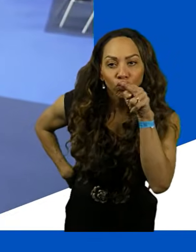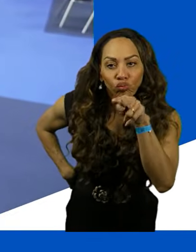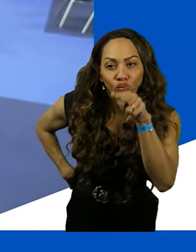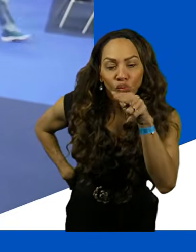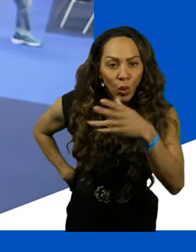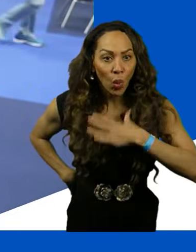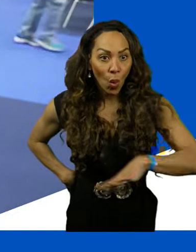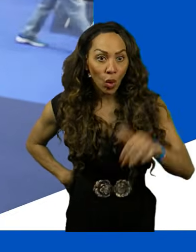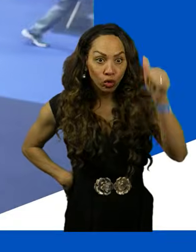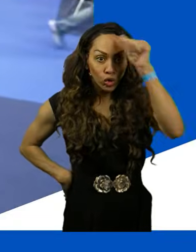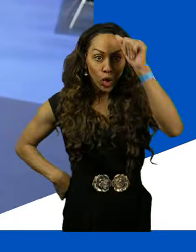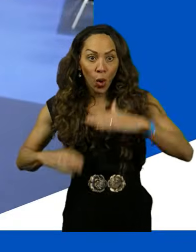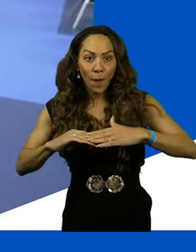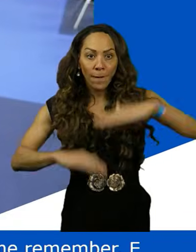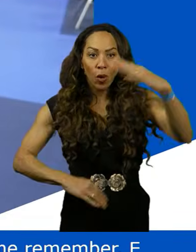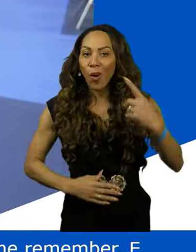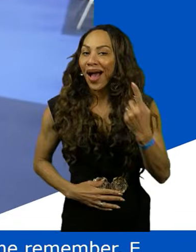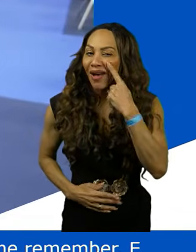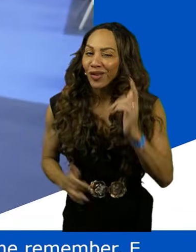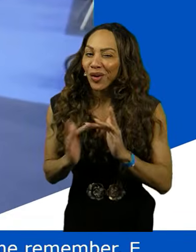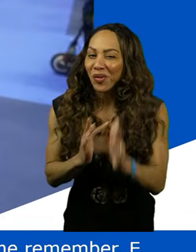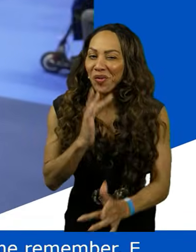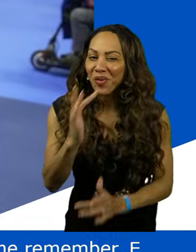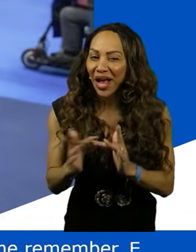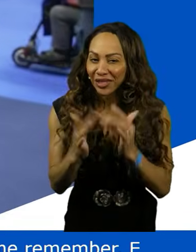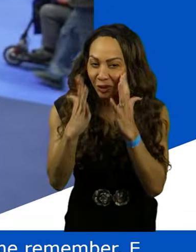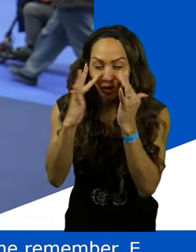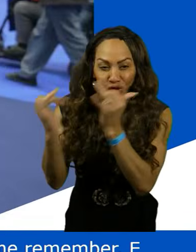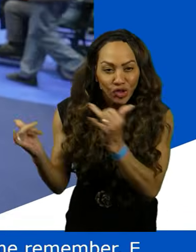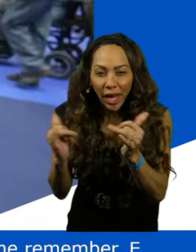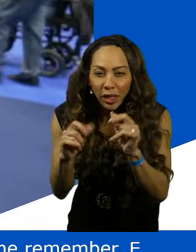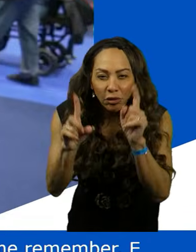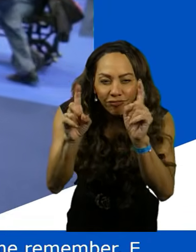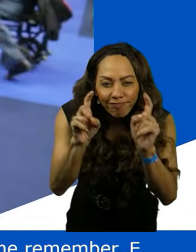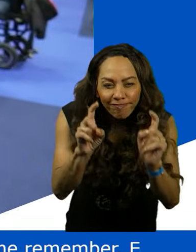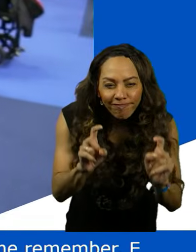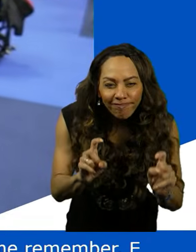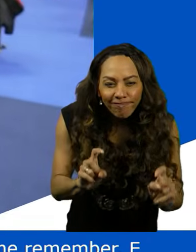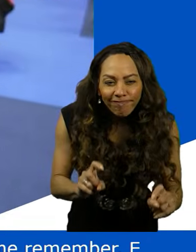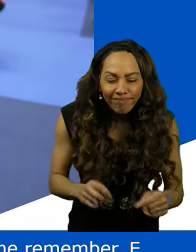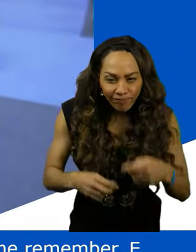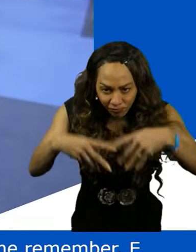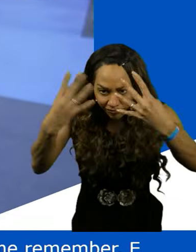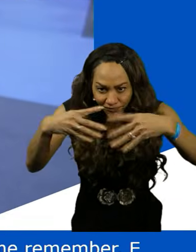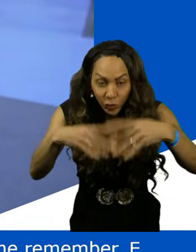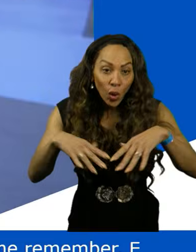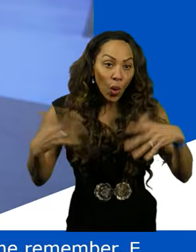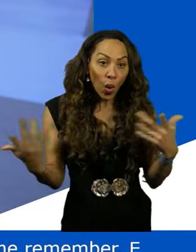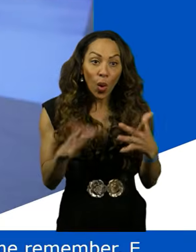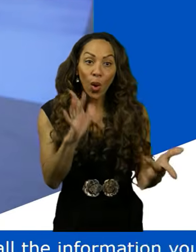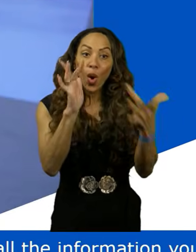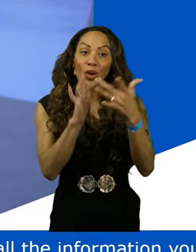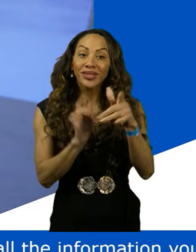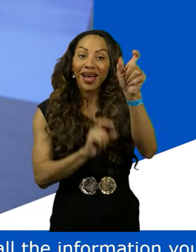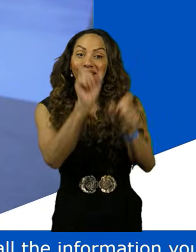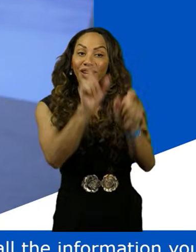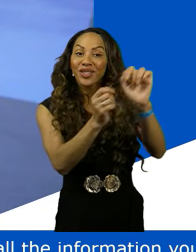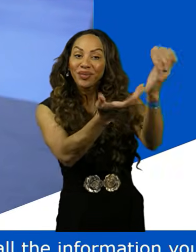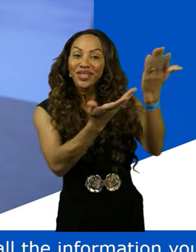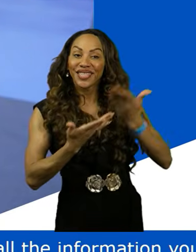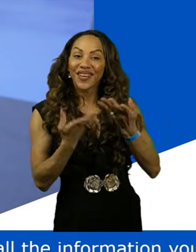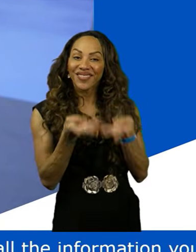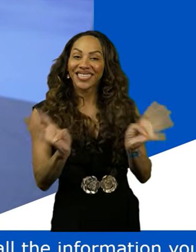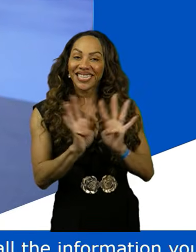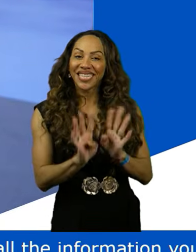our website, so please check it out and get all the information you need or contact our customer service team. Thank you.